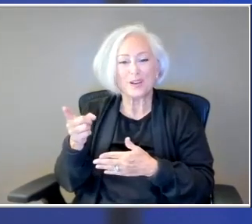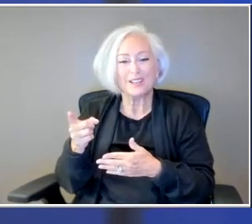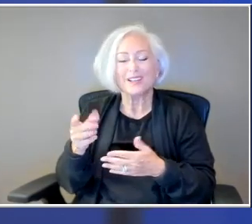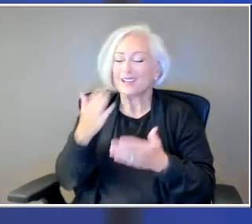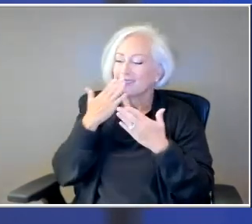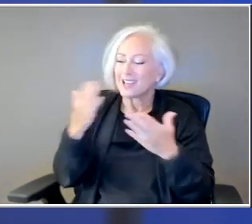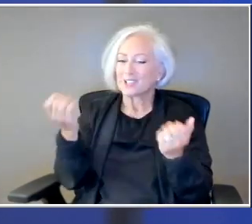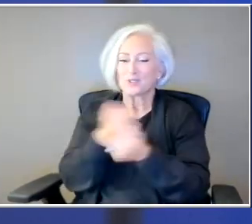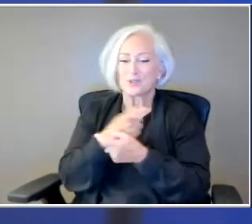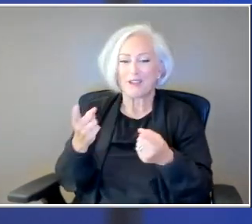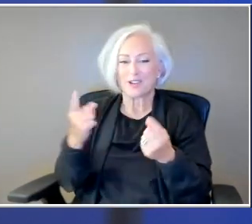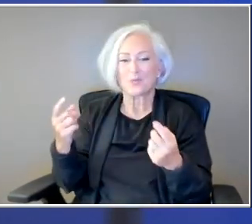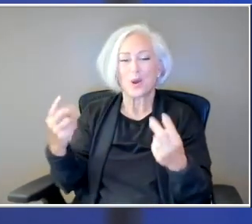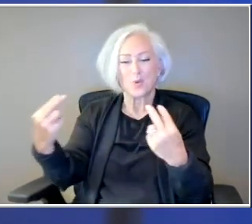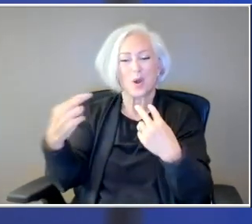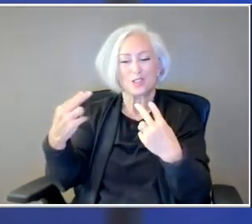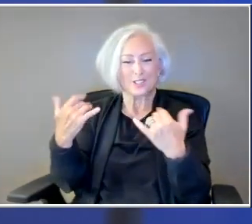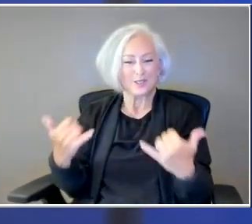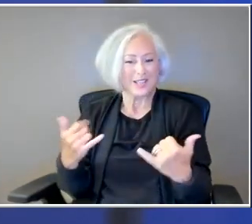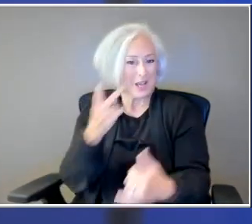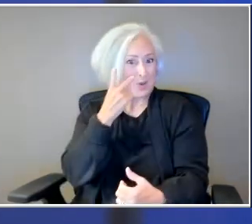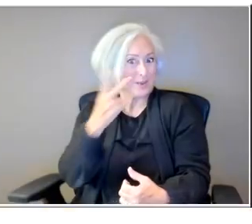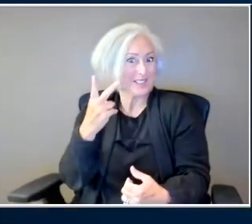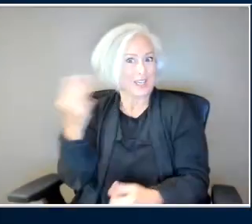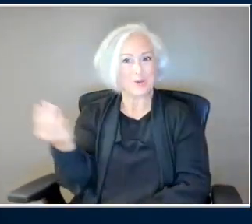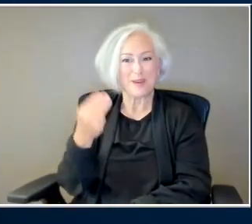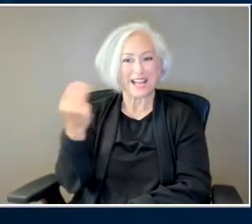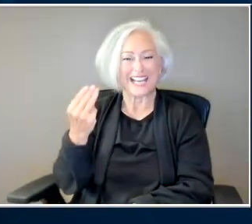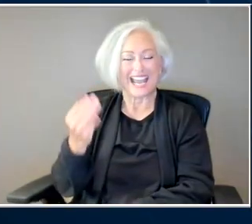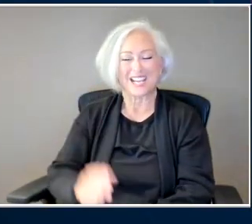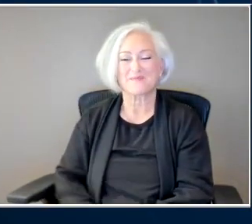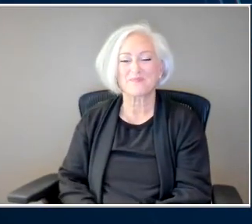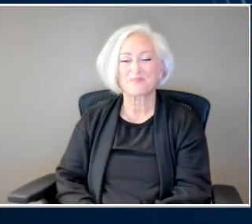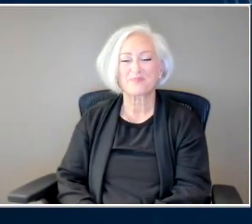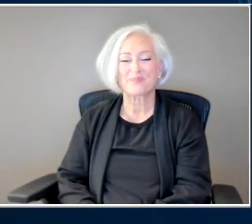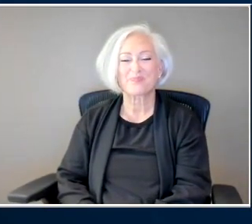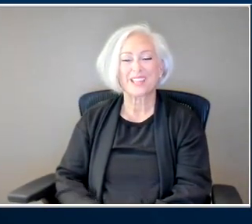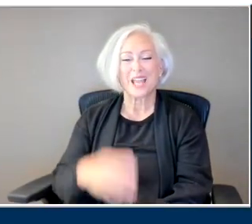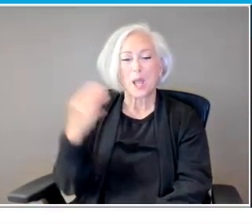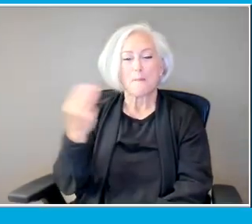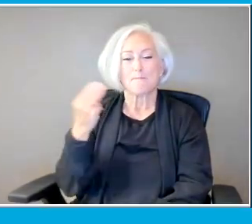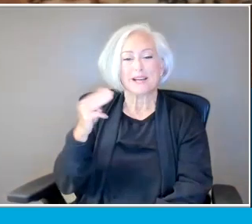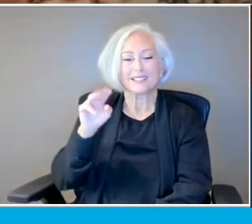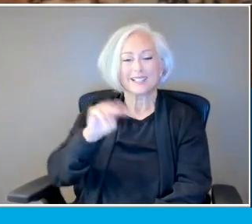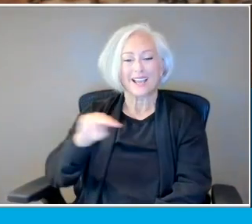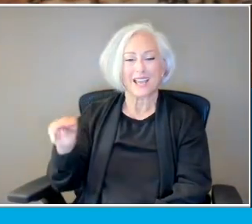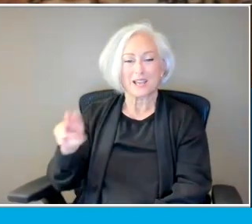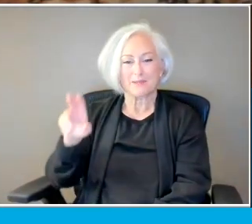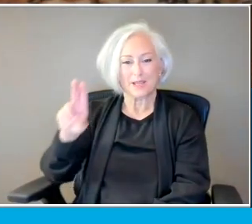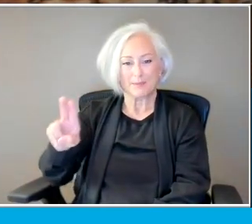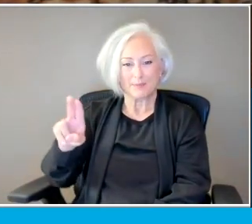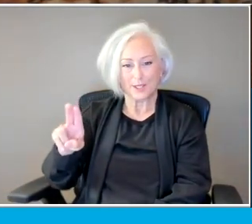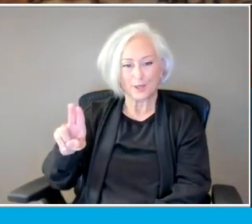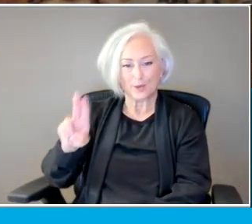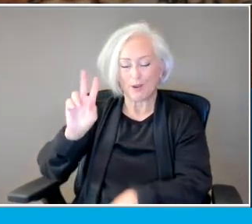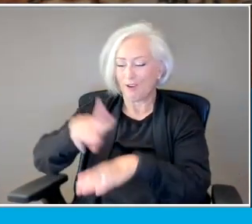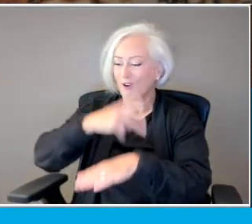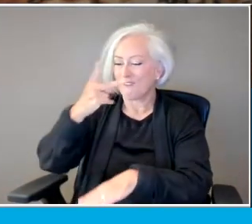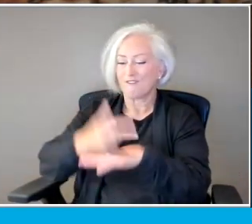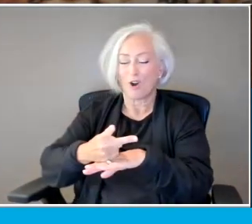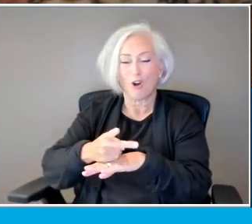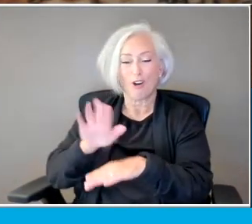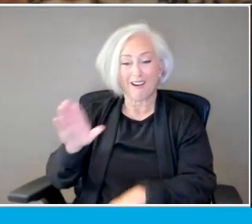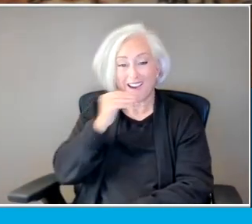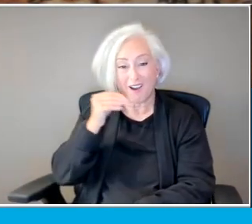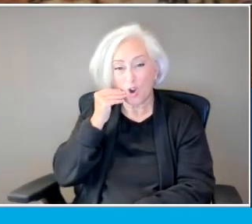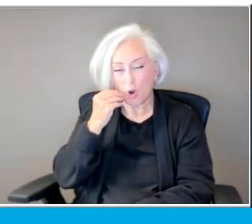with us. Have a great day. We'll see you back here on Monday. Coming up Monday on the Morning Medical Update, a fall at home, a little headache, and